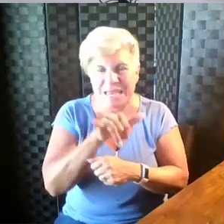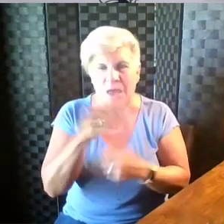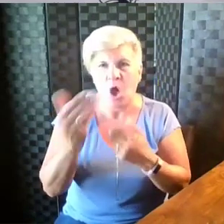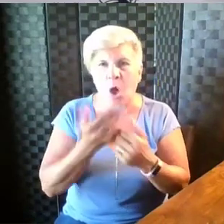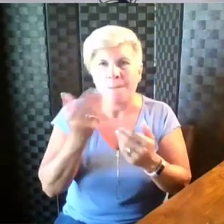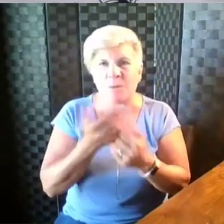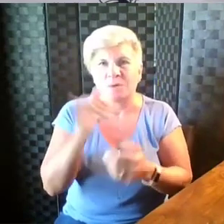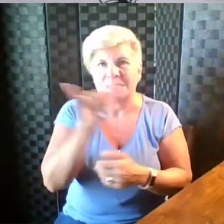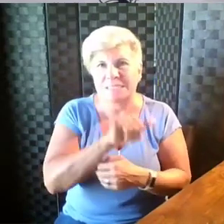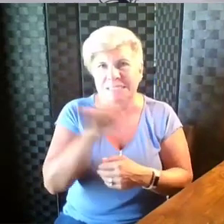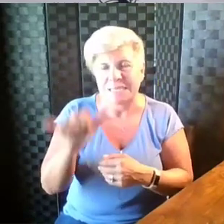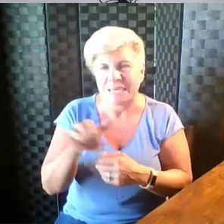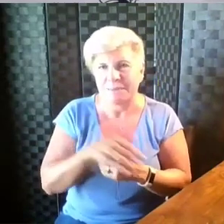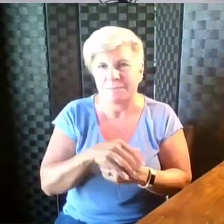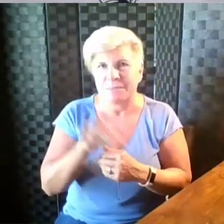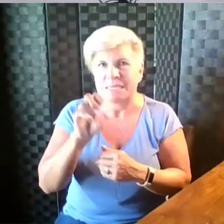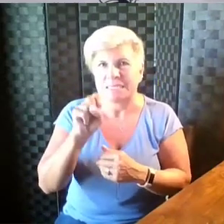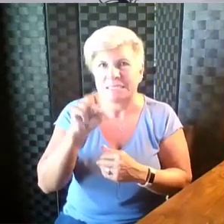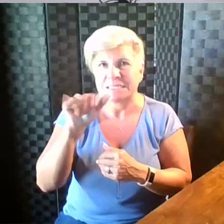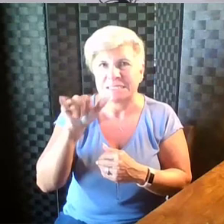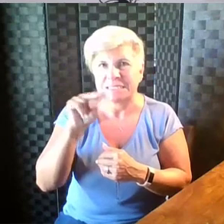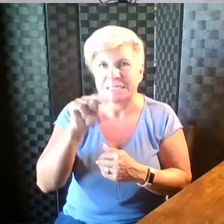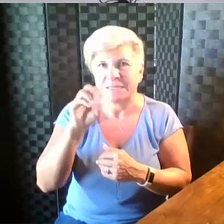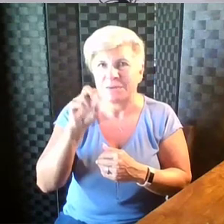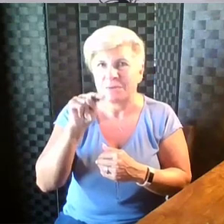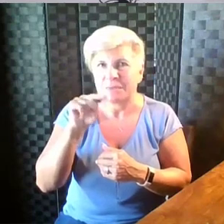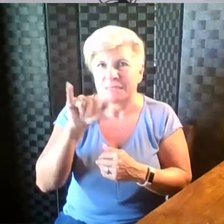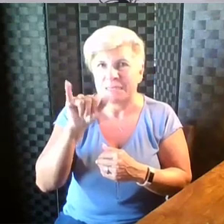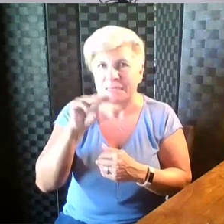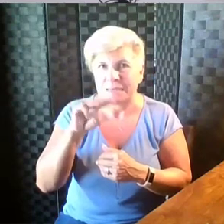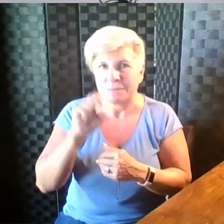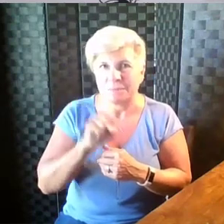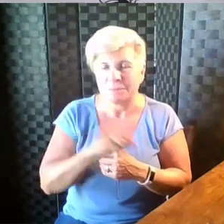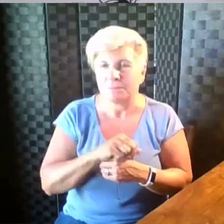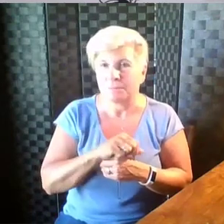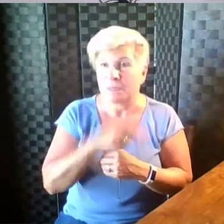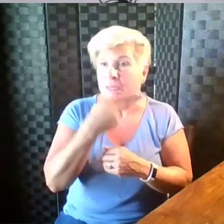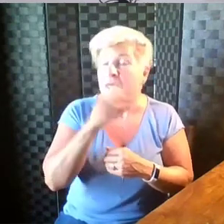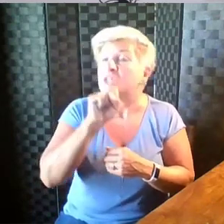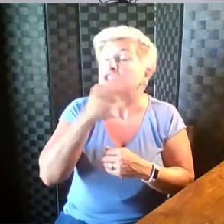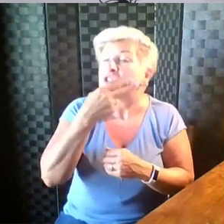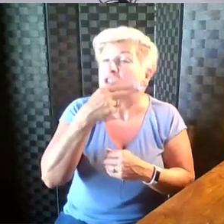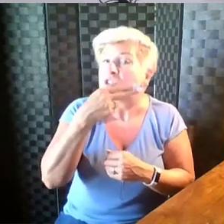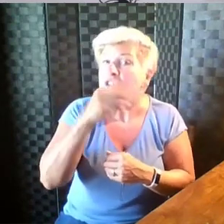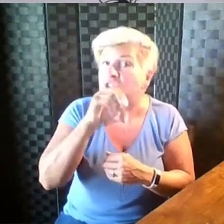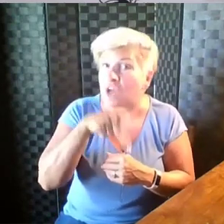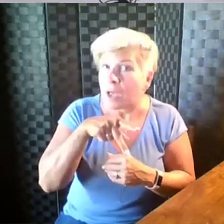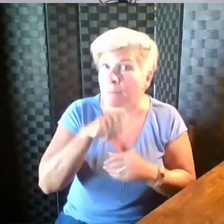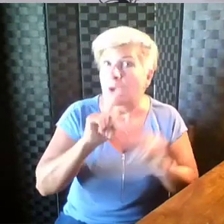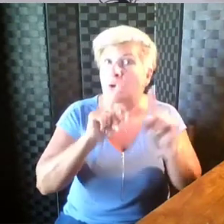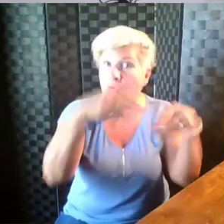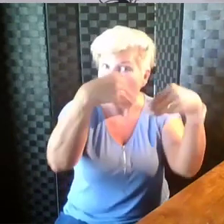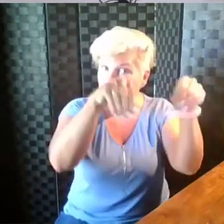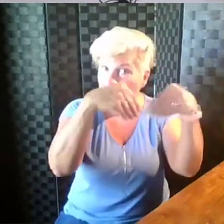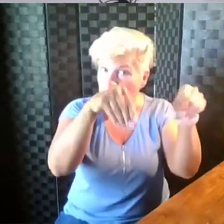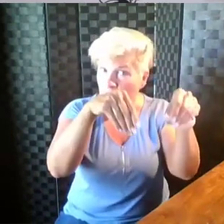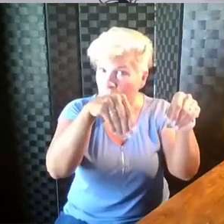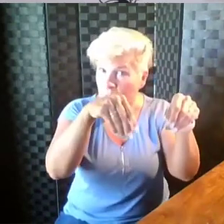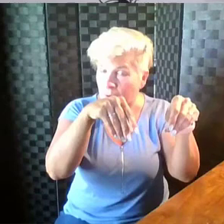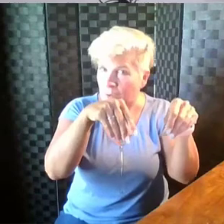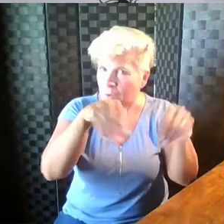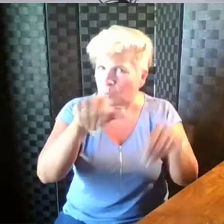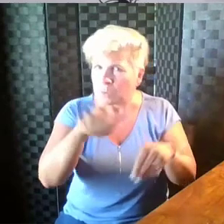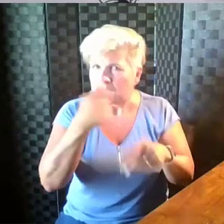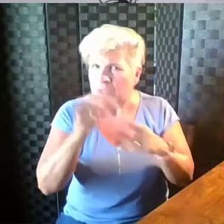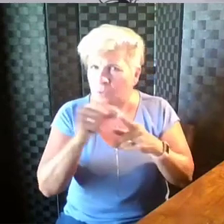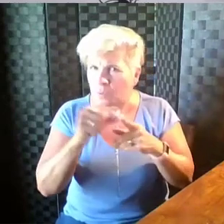And the last two, shop. I want to go to the shop. Or what's another word that means about the same thing